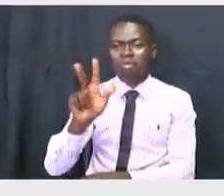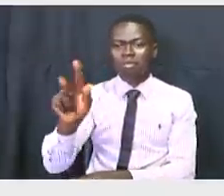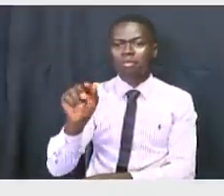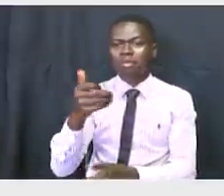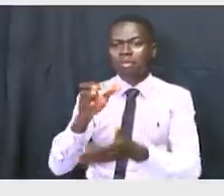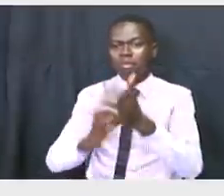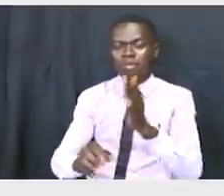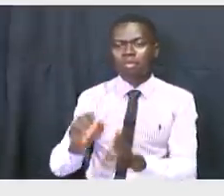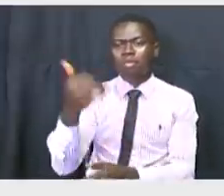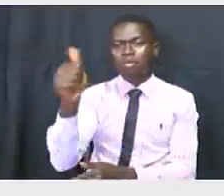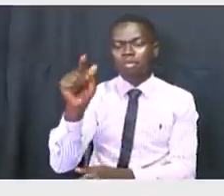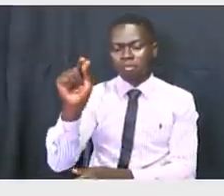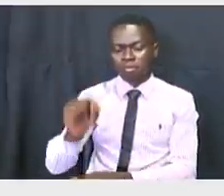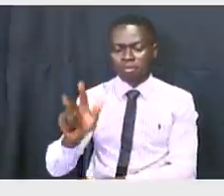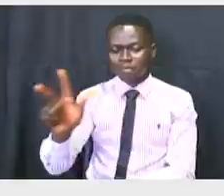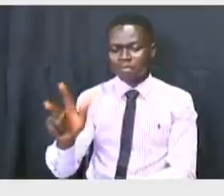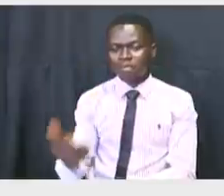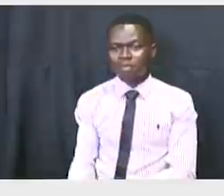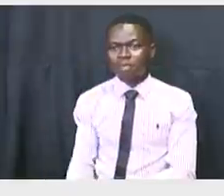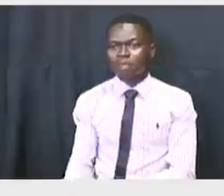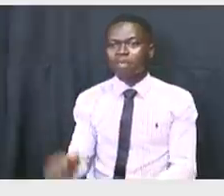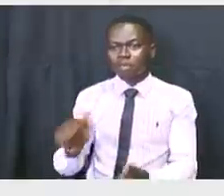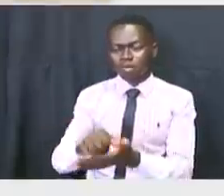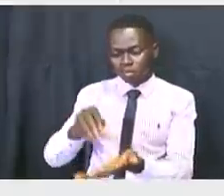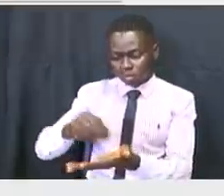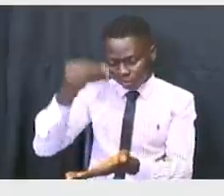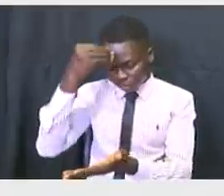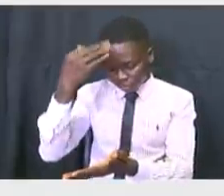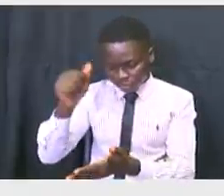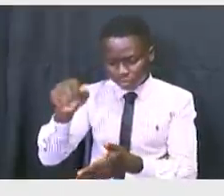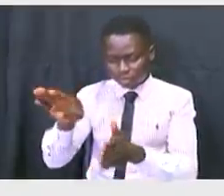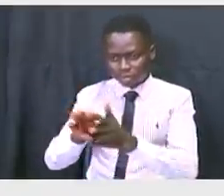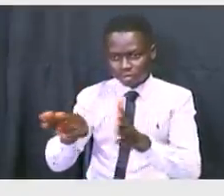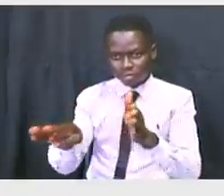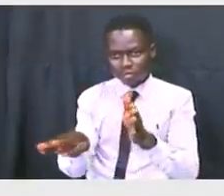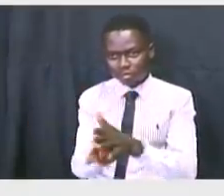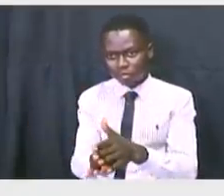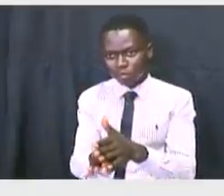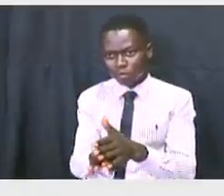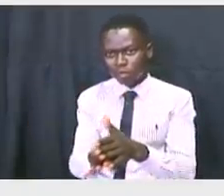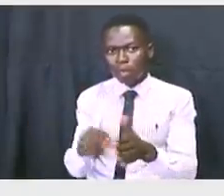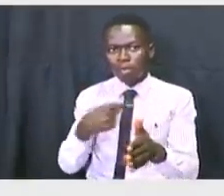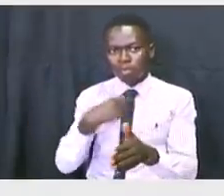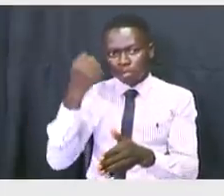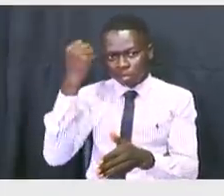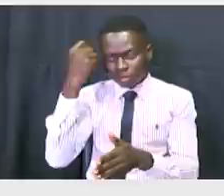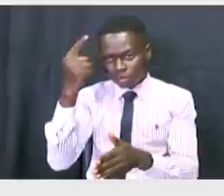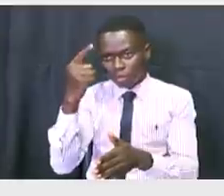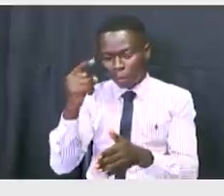Chapter 10 verse 3. This is study of the scripture. The Bible says that I understood by the